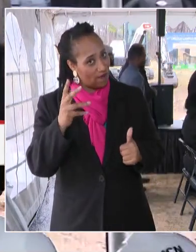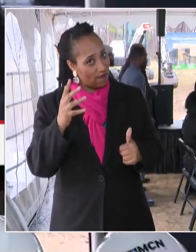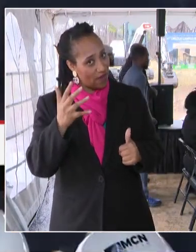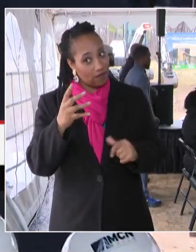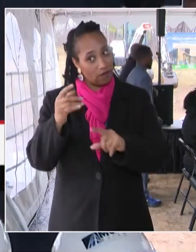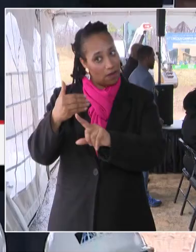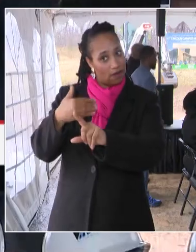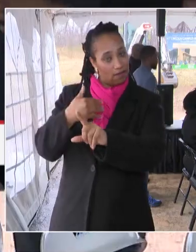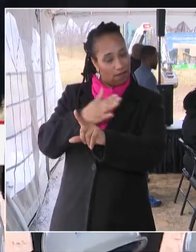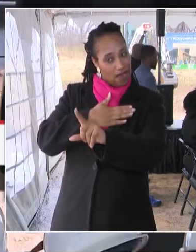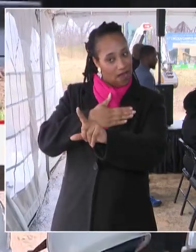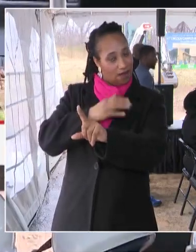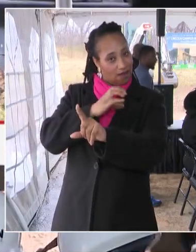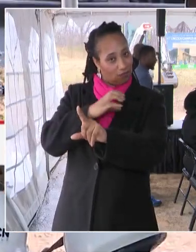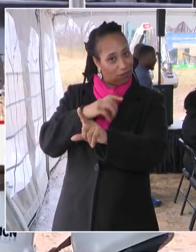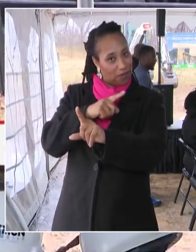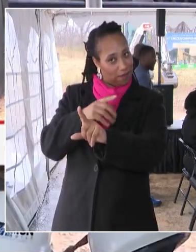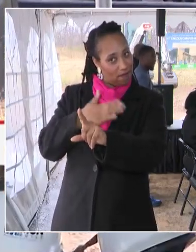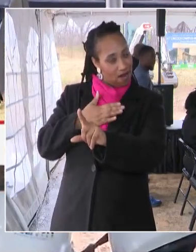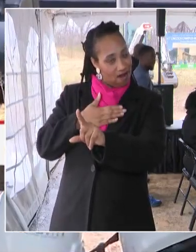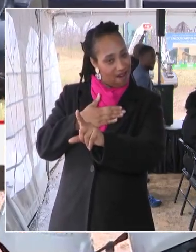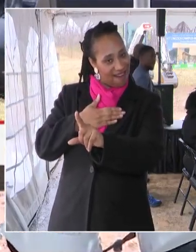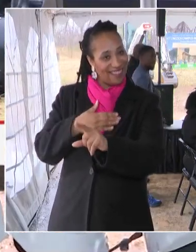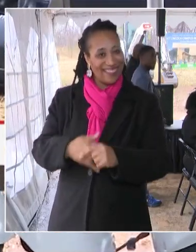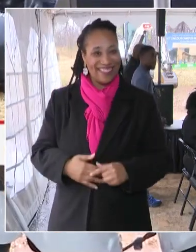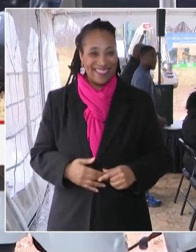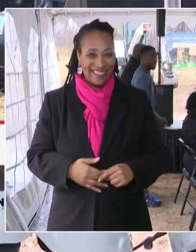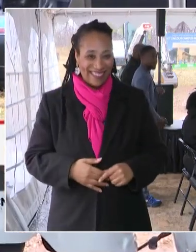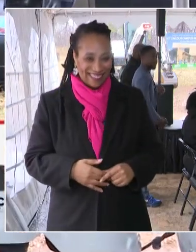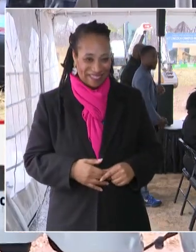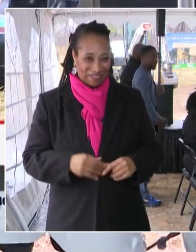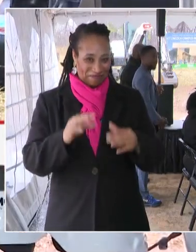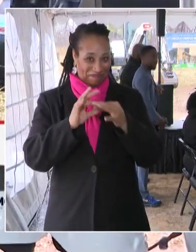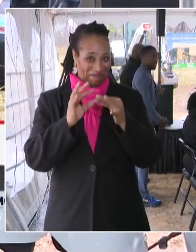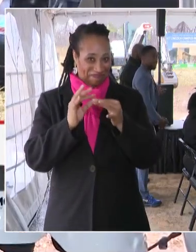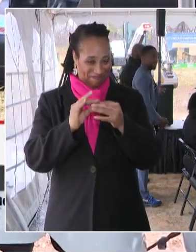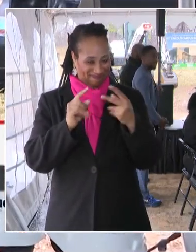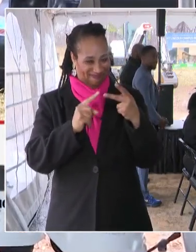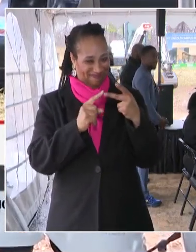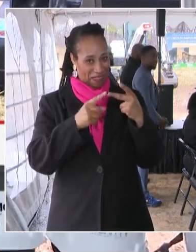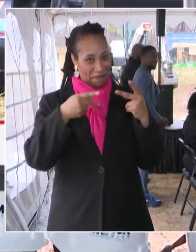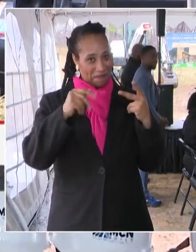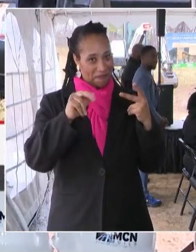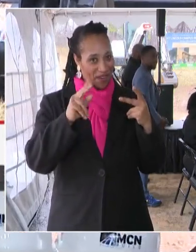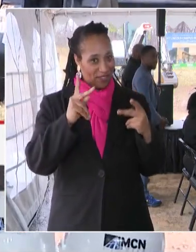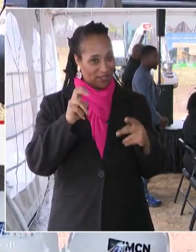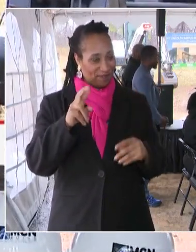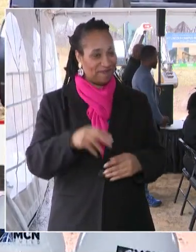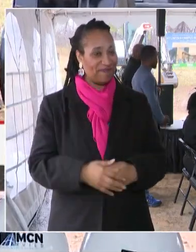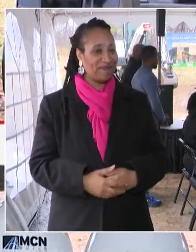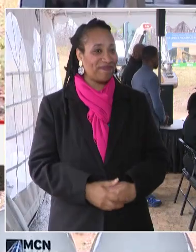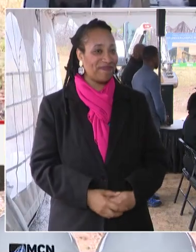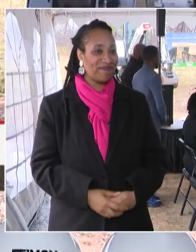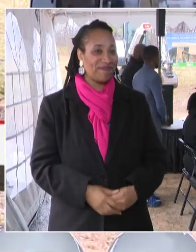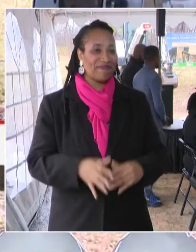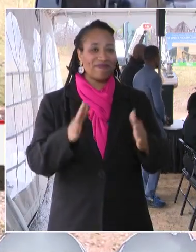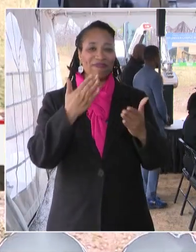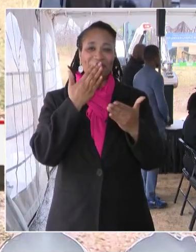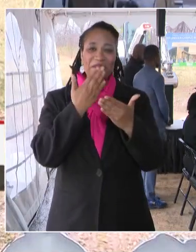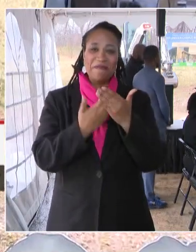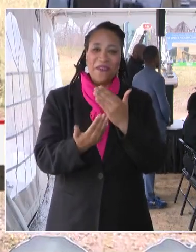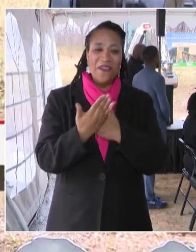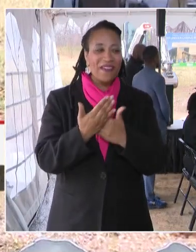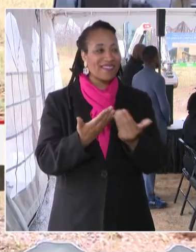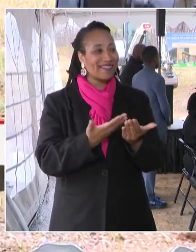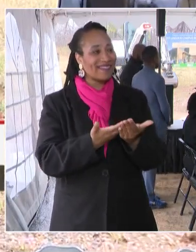Good morning, everybody. It is a bit rainy and cold, but we